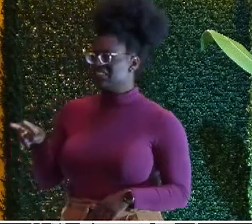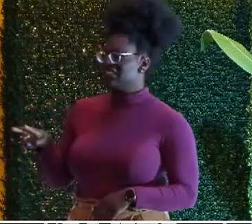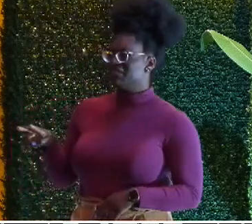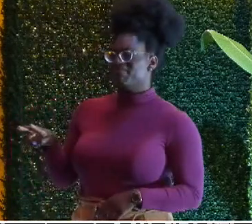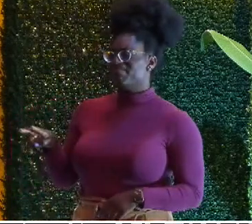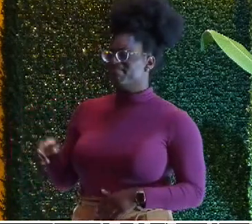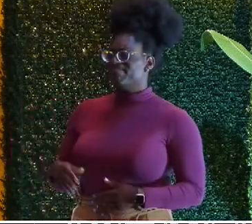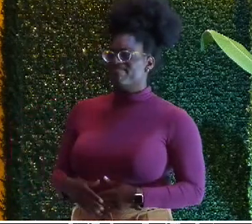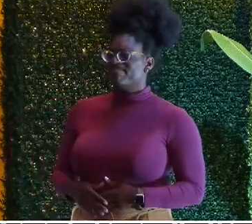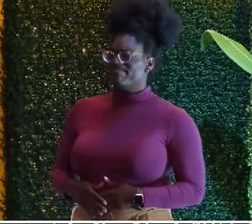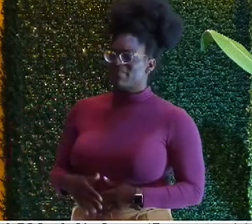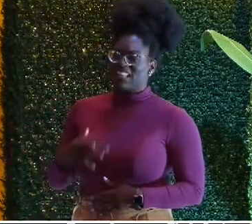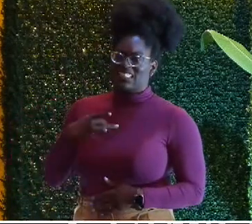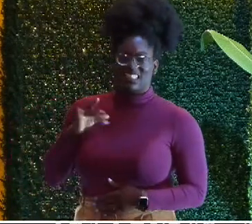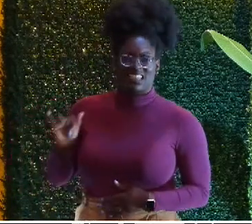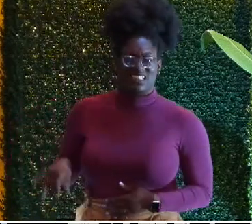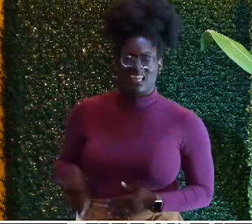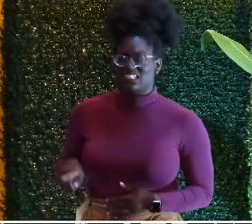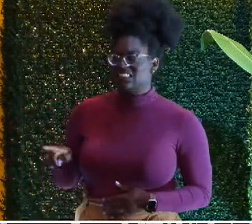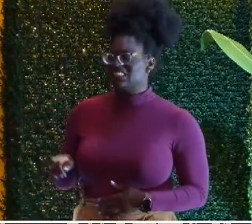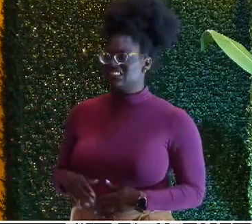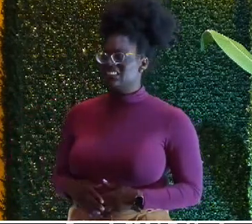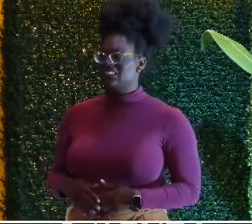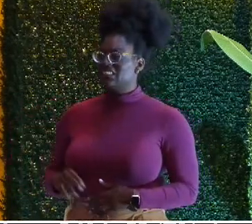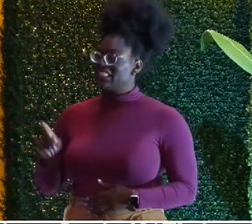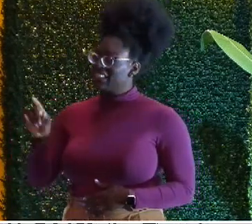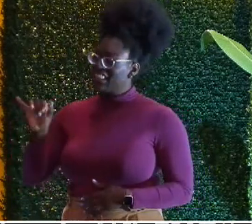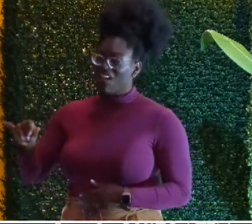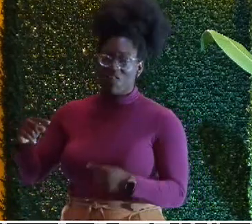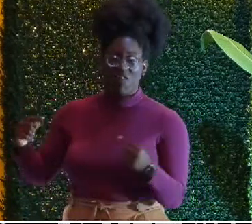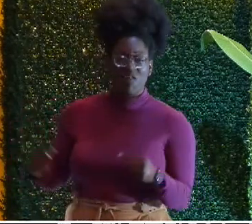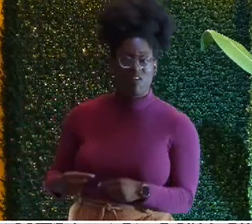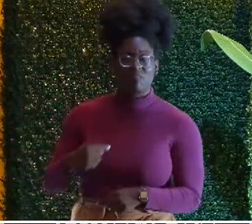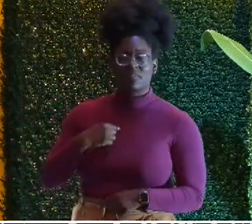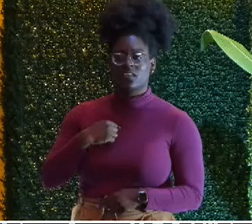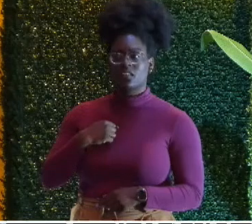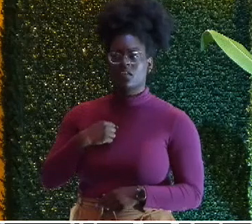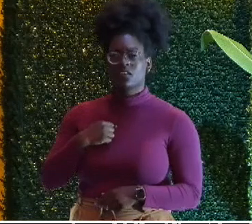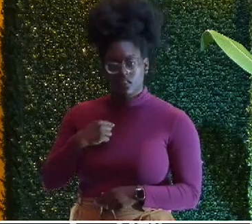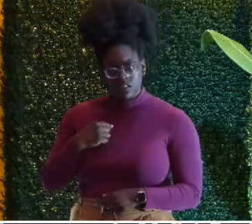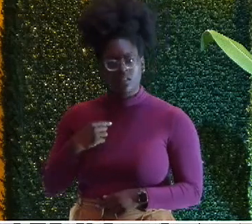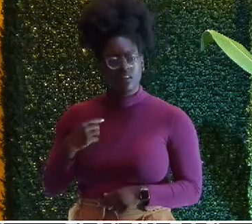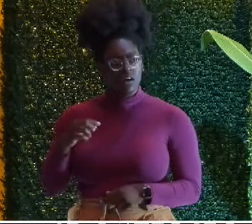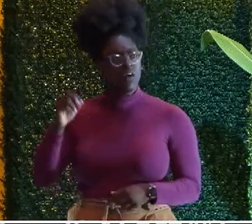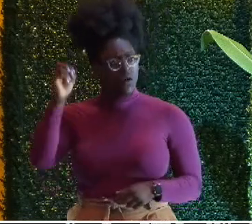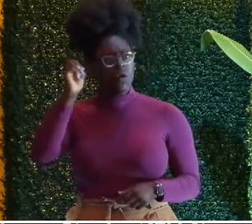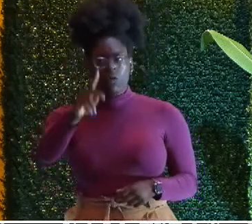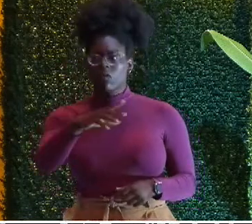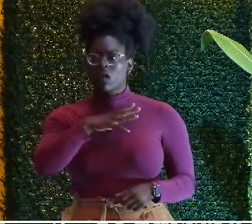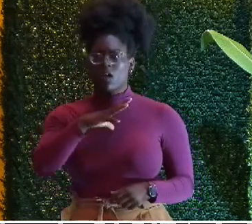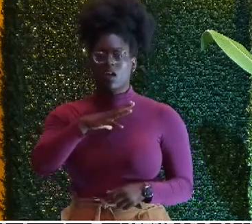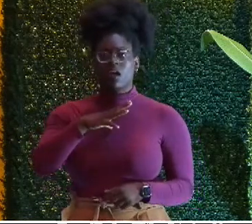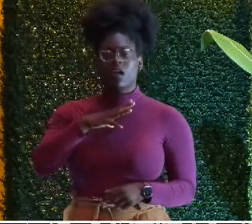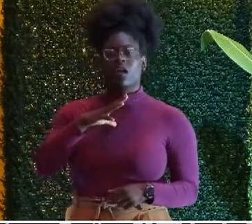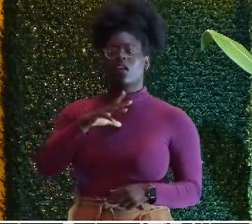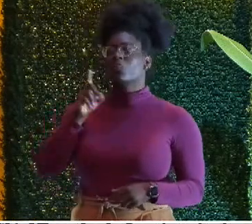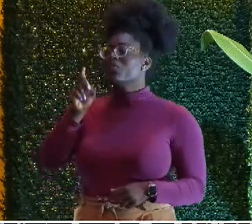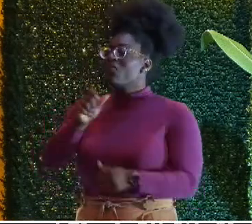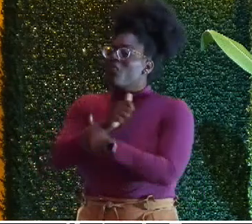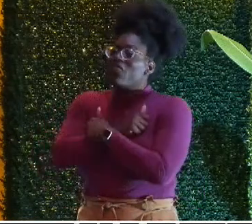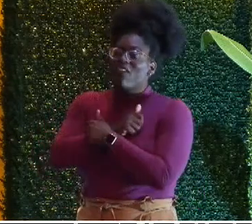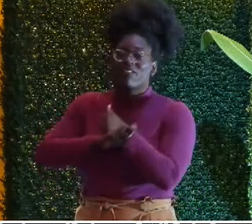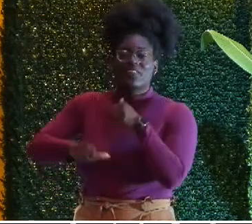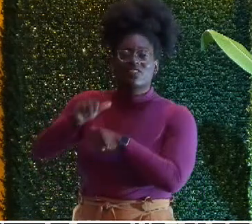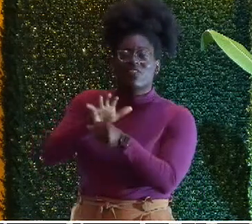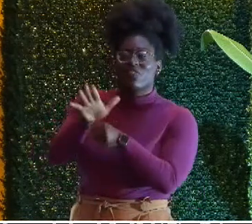it in someone else, let's love each other enough to understand. Like I'm saying, I was in a space where my mind